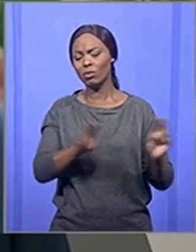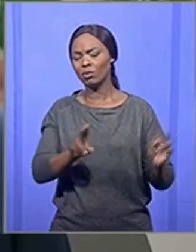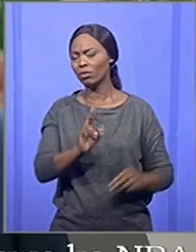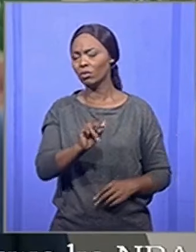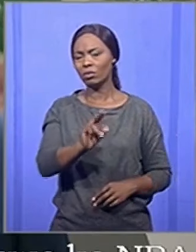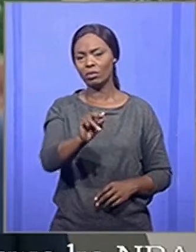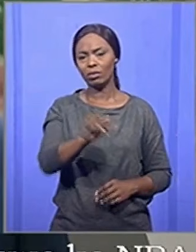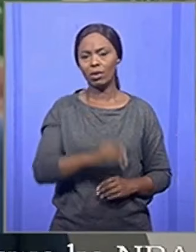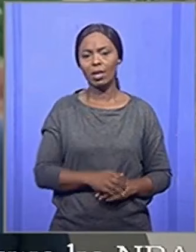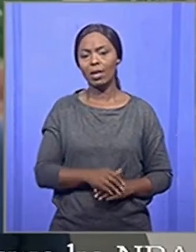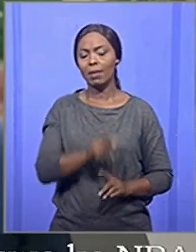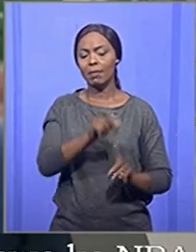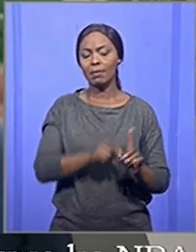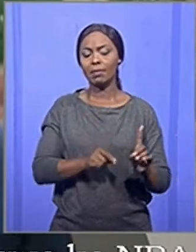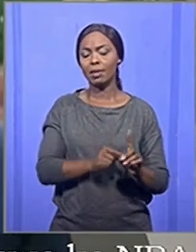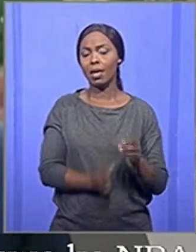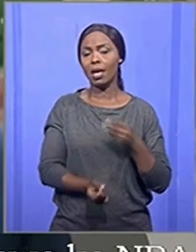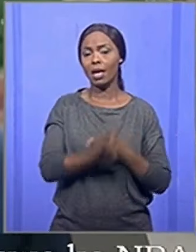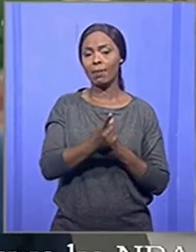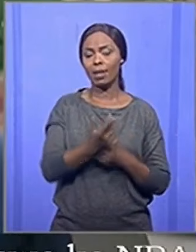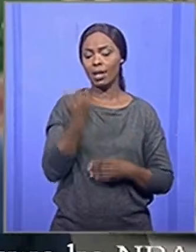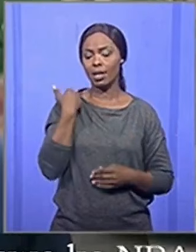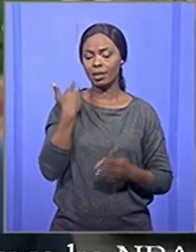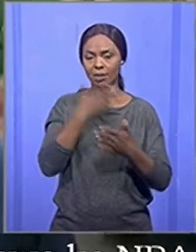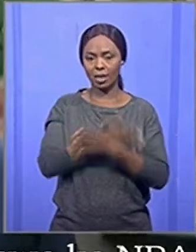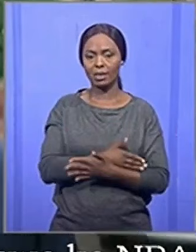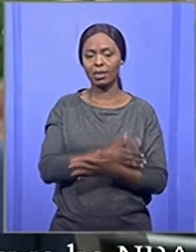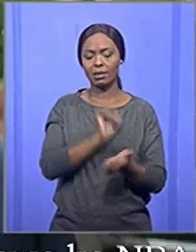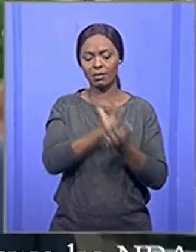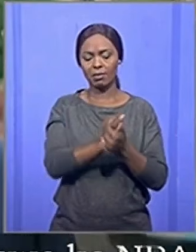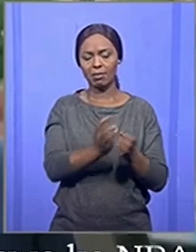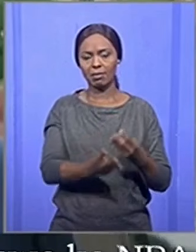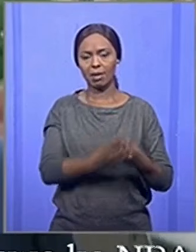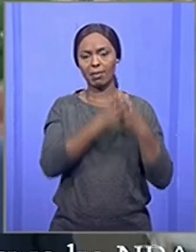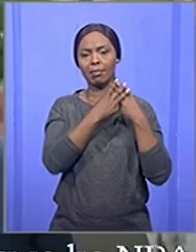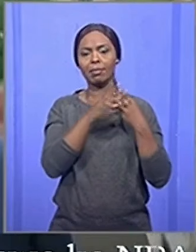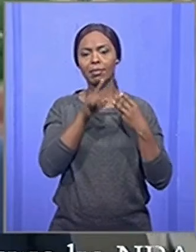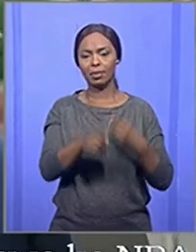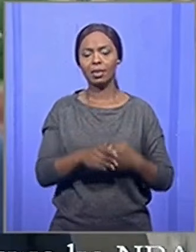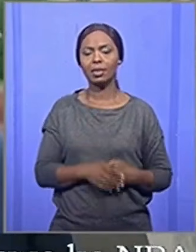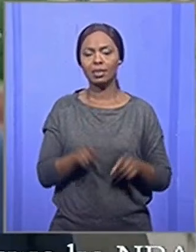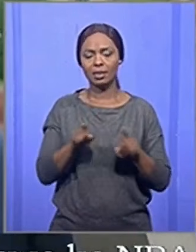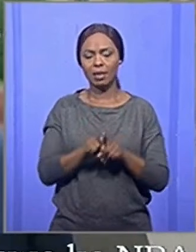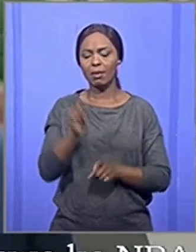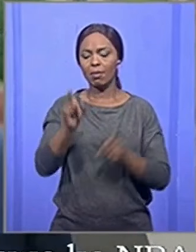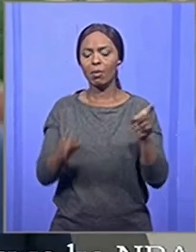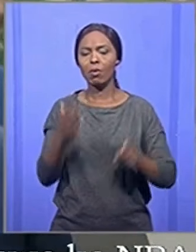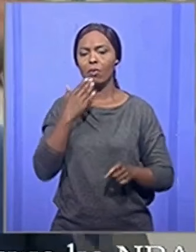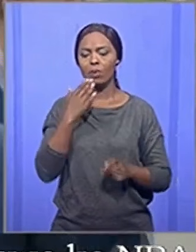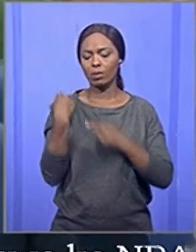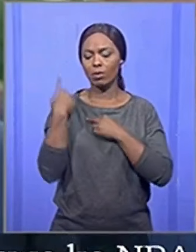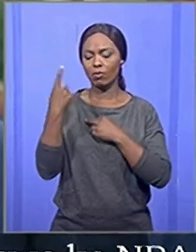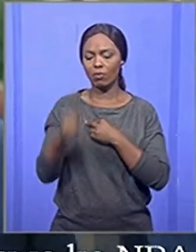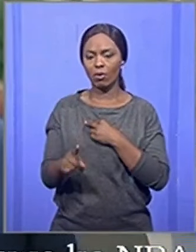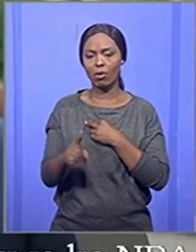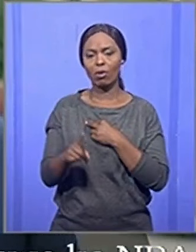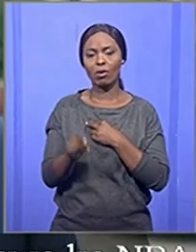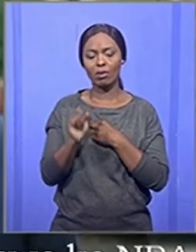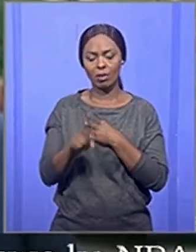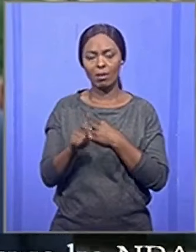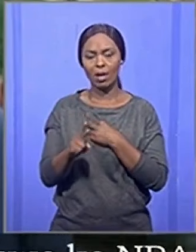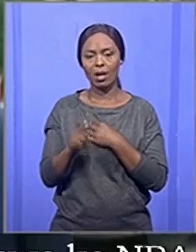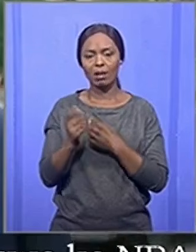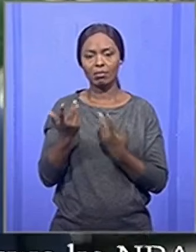of what happened last night has been arrested, and amongst them are allegedly the people responsible for this terrorist